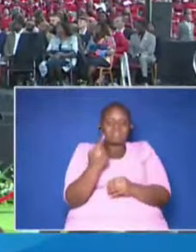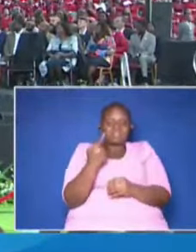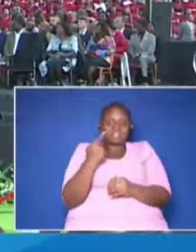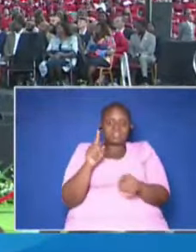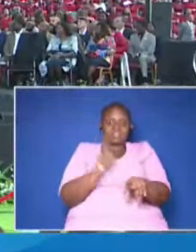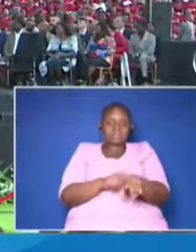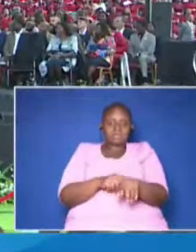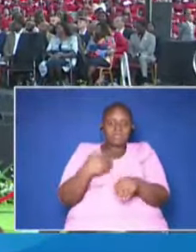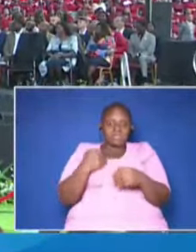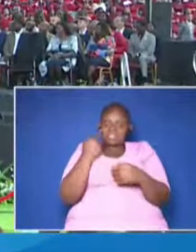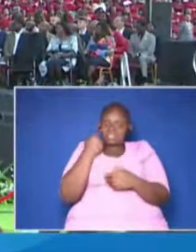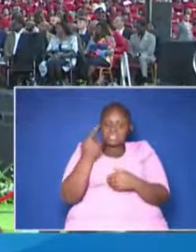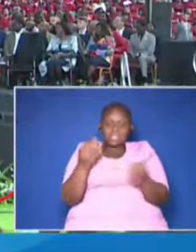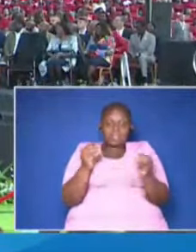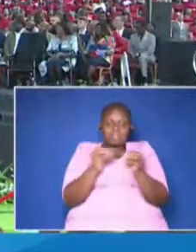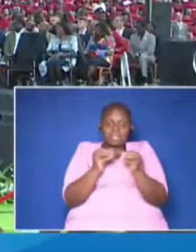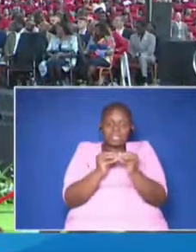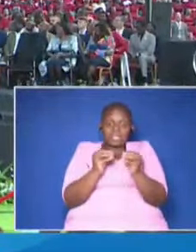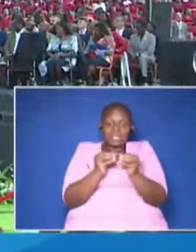people meeting